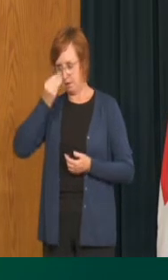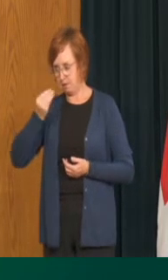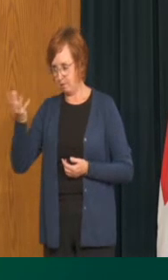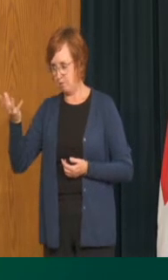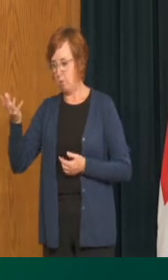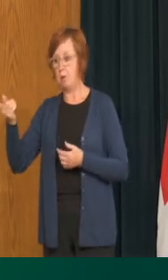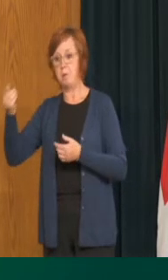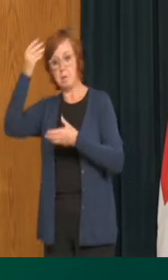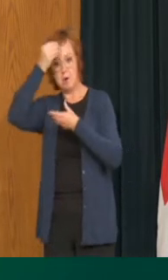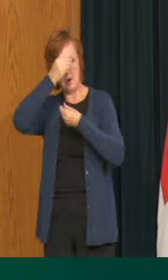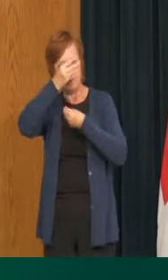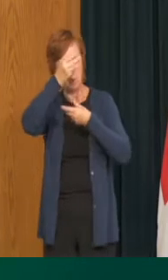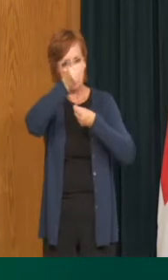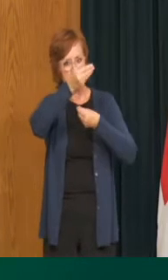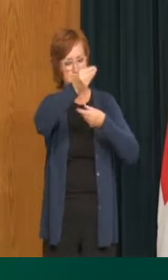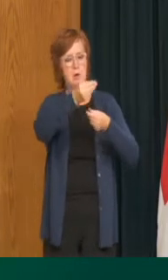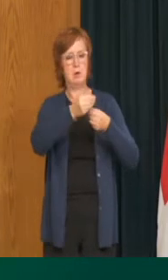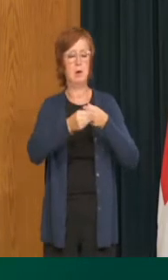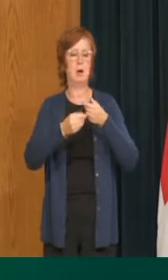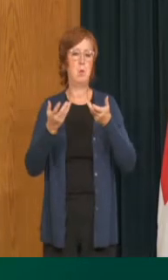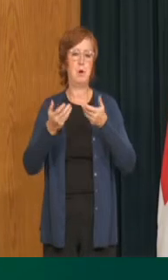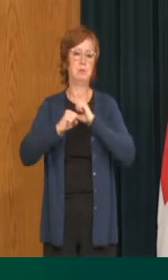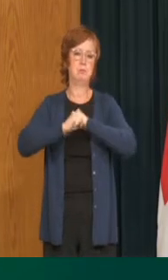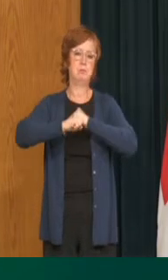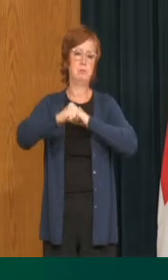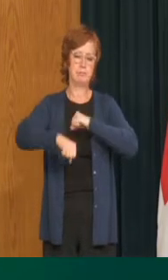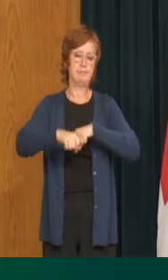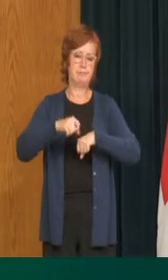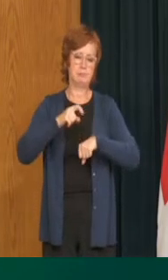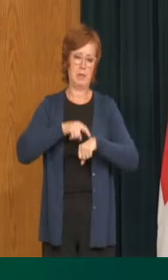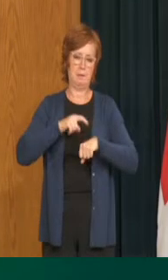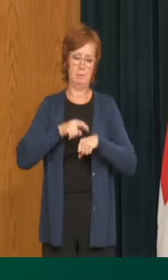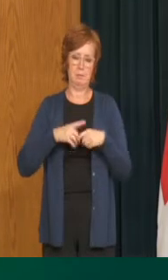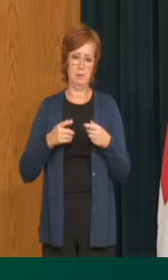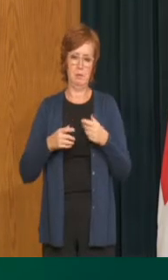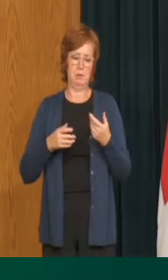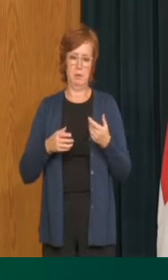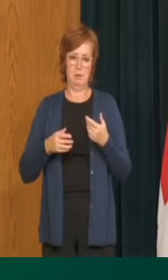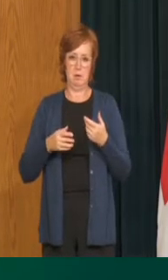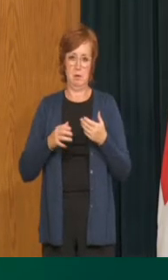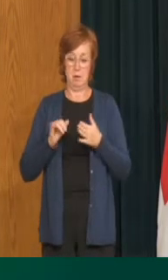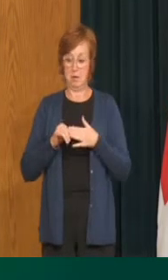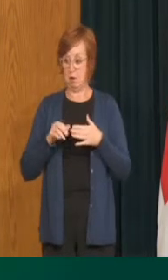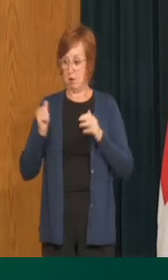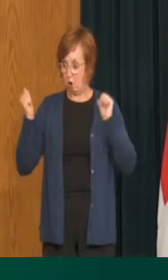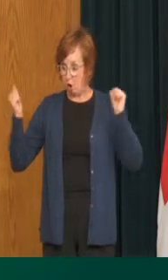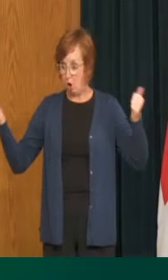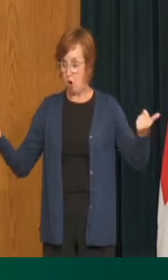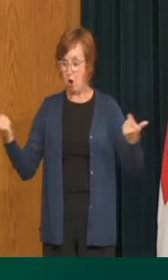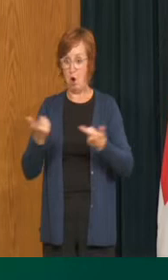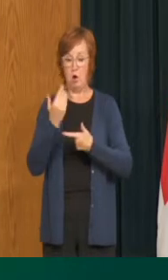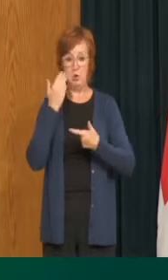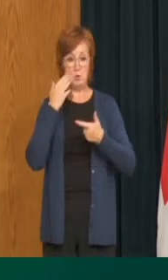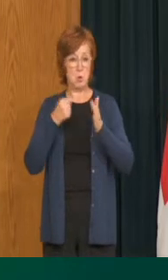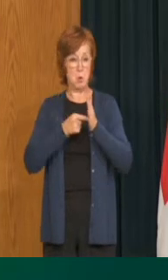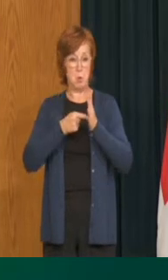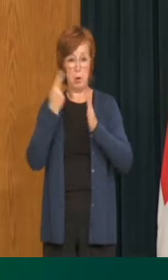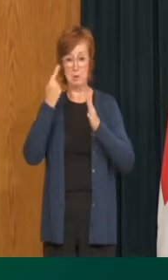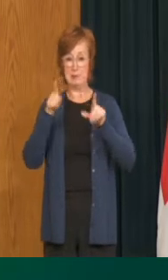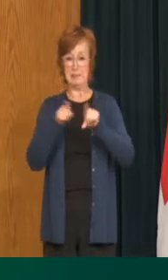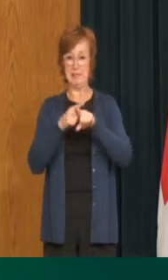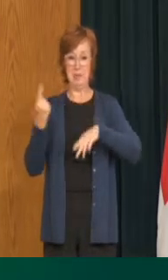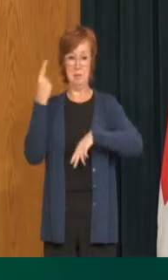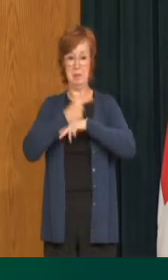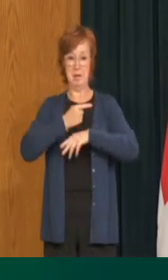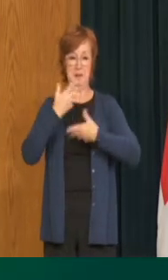can be a bit of a delay in terms of the final packages going out to everyone at the front line, and we obviously need to improve that. But I think we